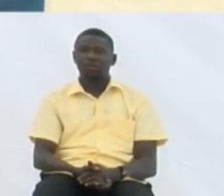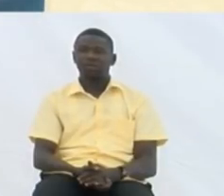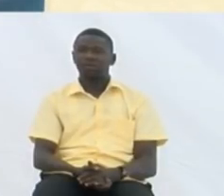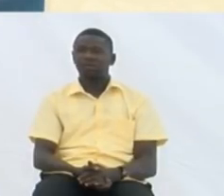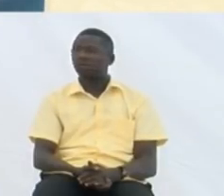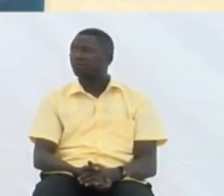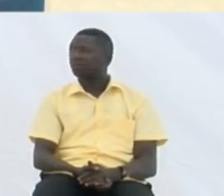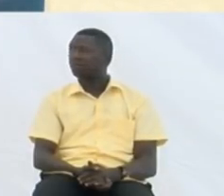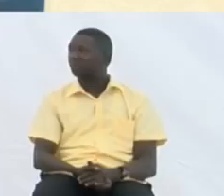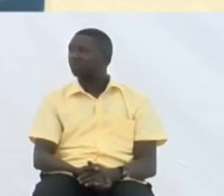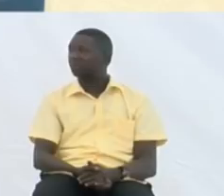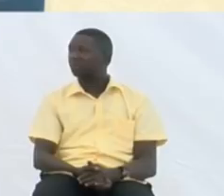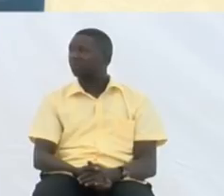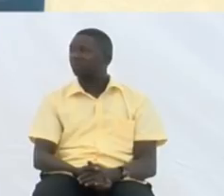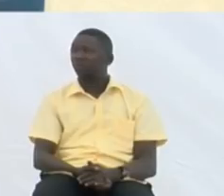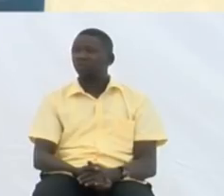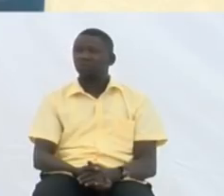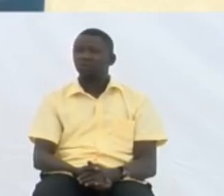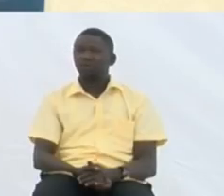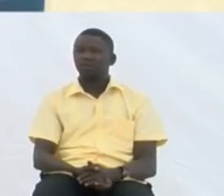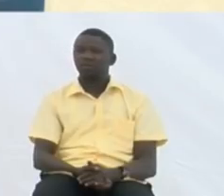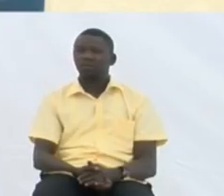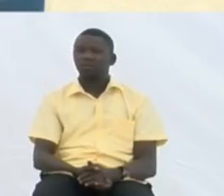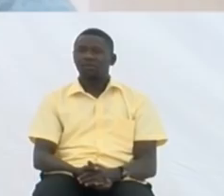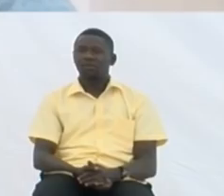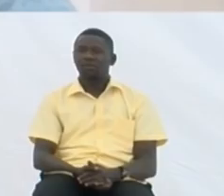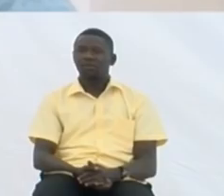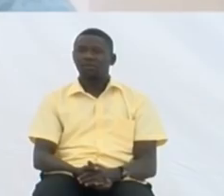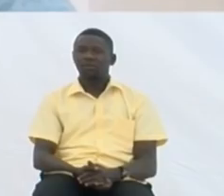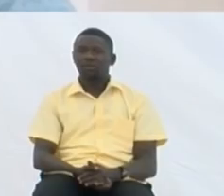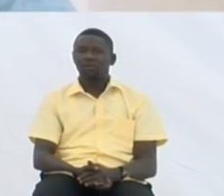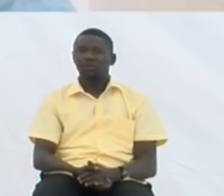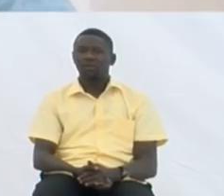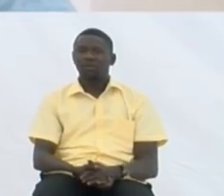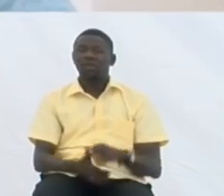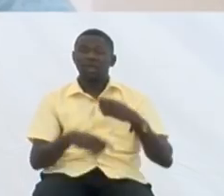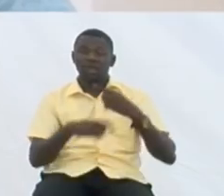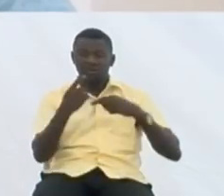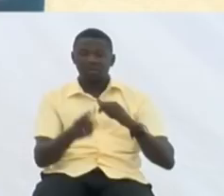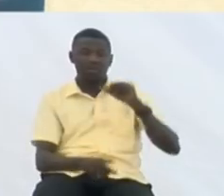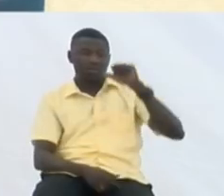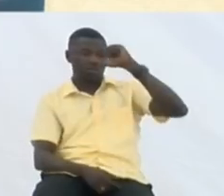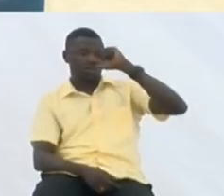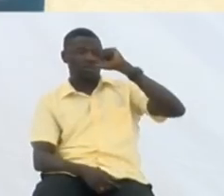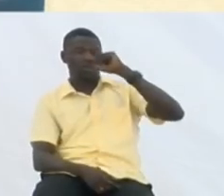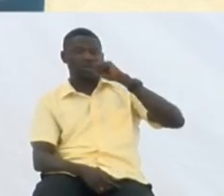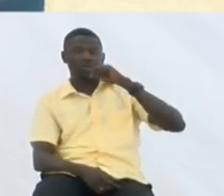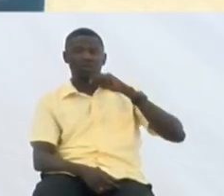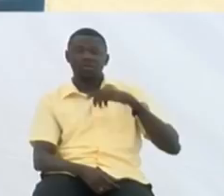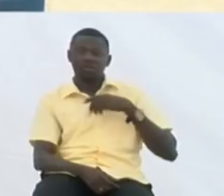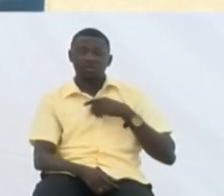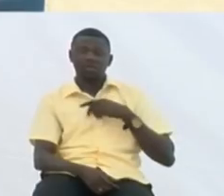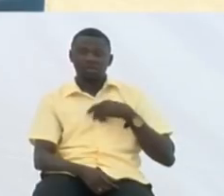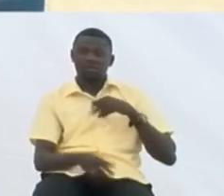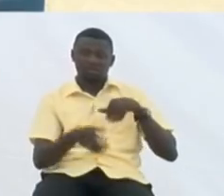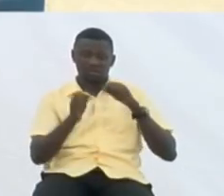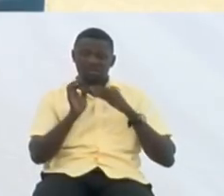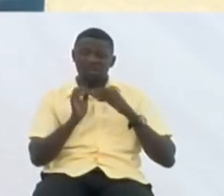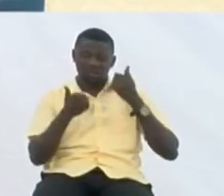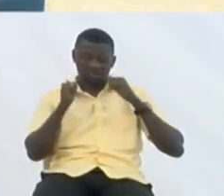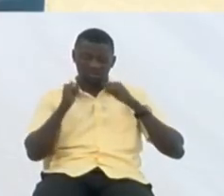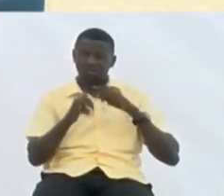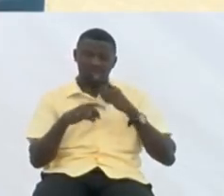Borola balalam for duntela. They were after drinking, the medicine took effect in their